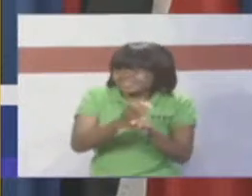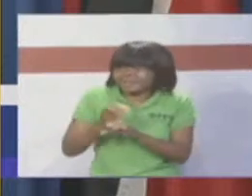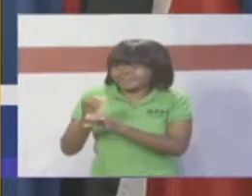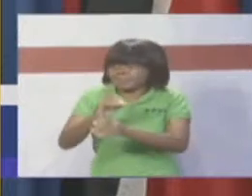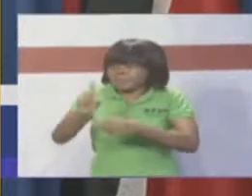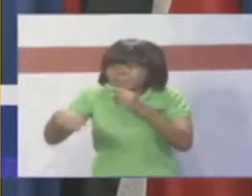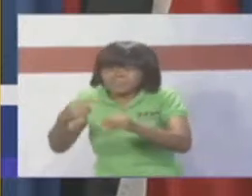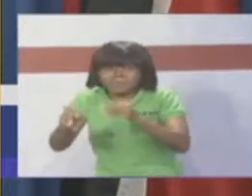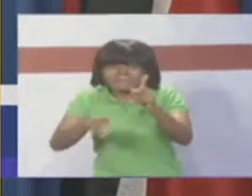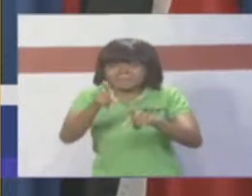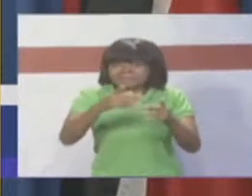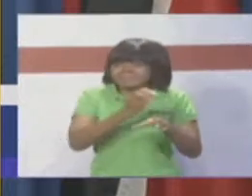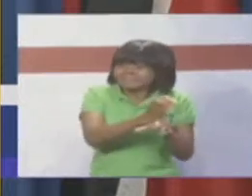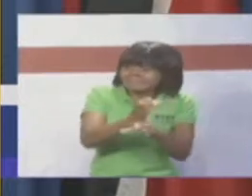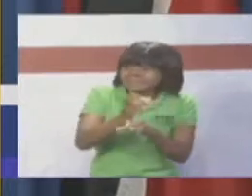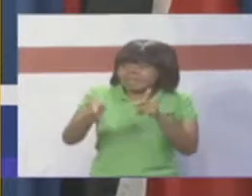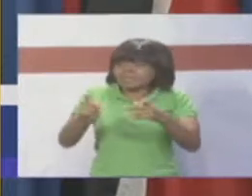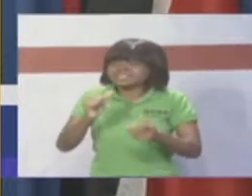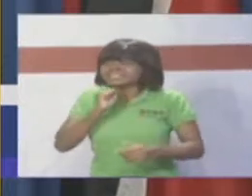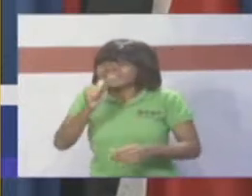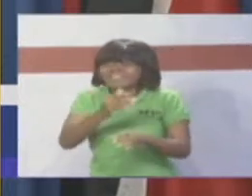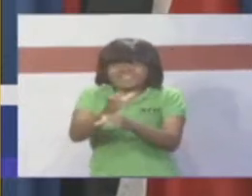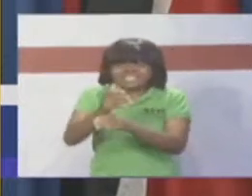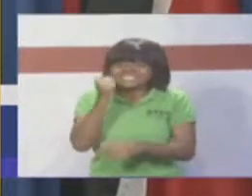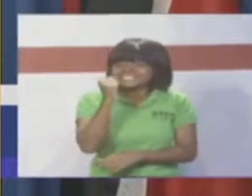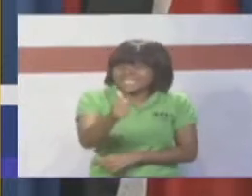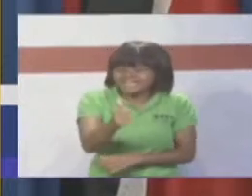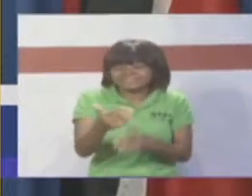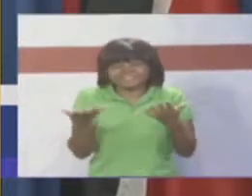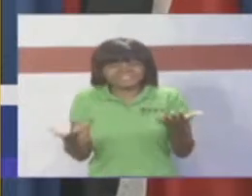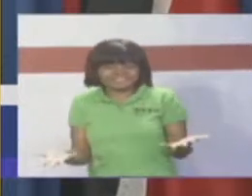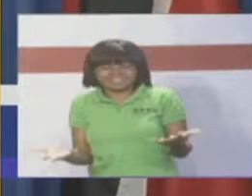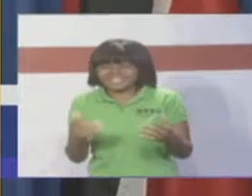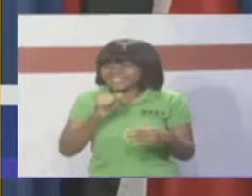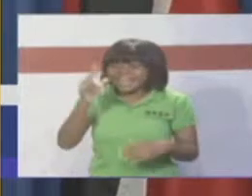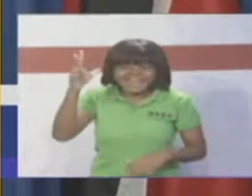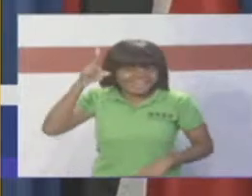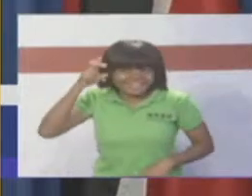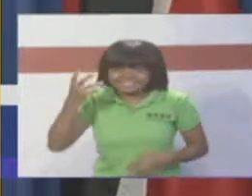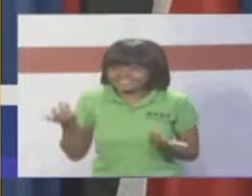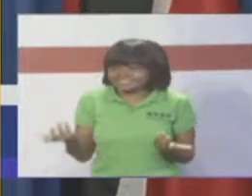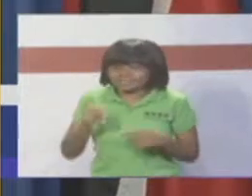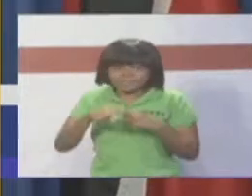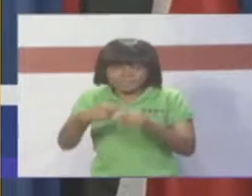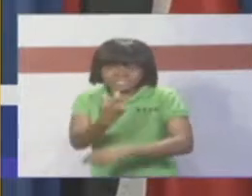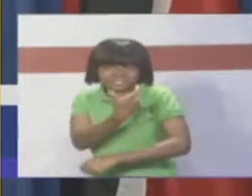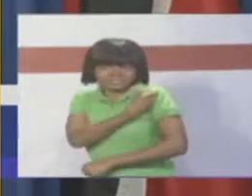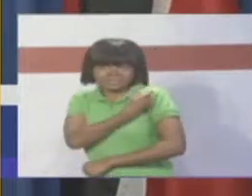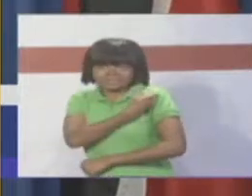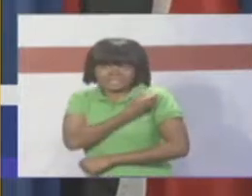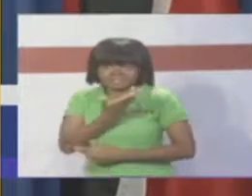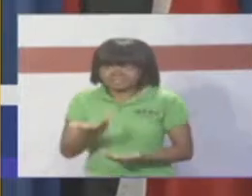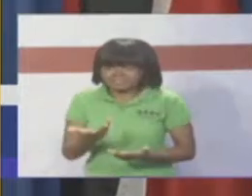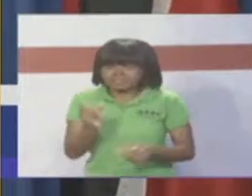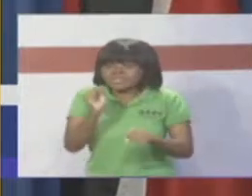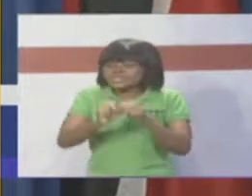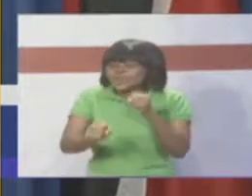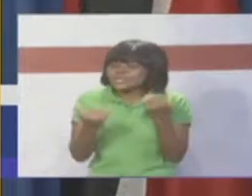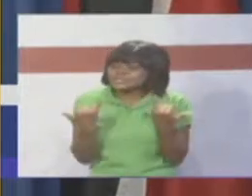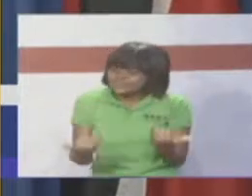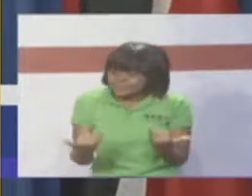And it's against that background that today I want to comprehensively dismiss the